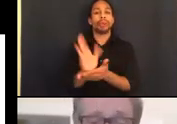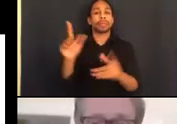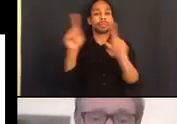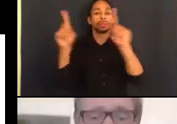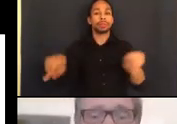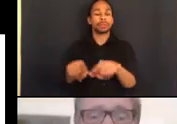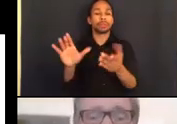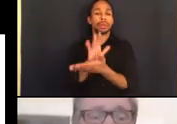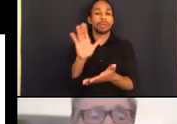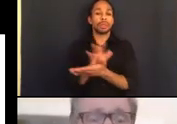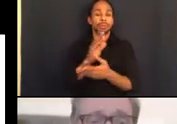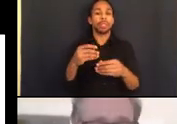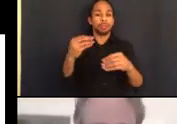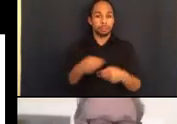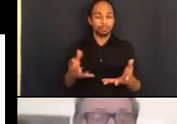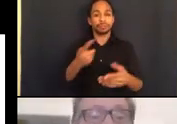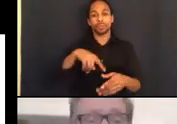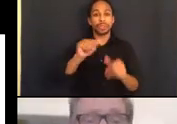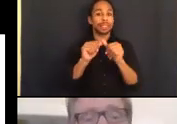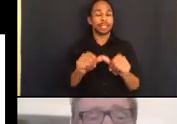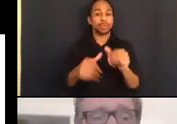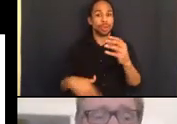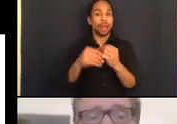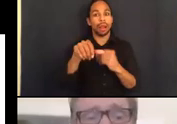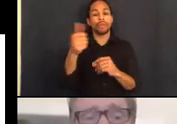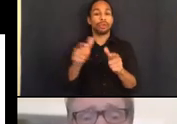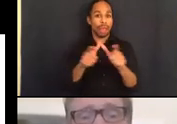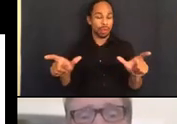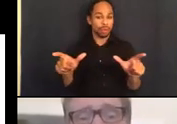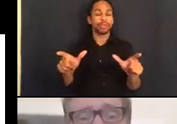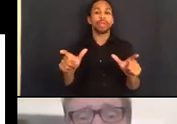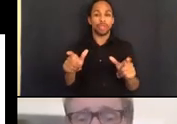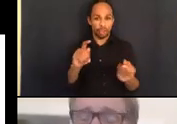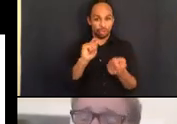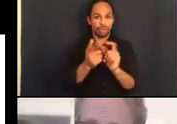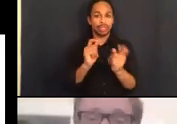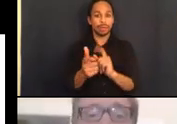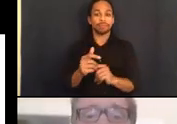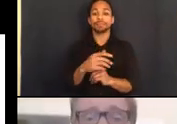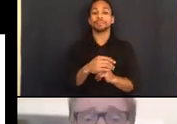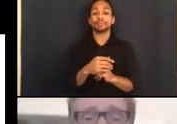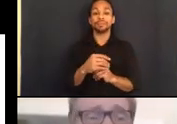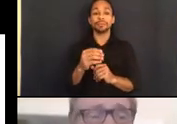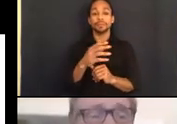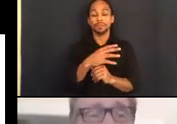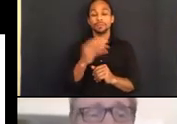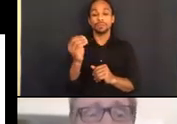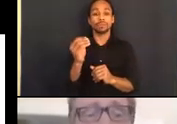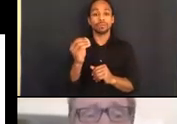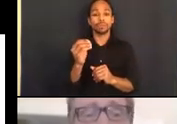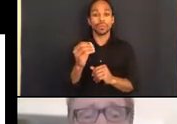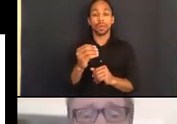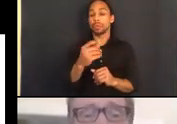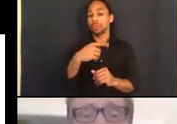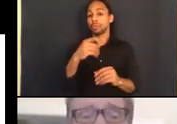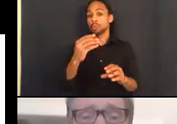We're continuing to add other languages. On April 3rd, DREDF Senior Staff Attorney Sylvia Yee presented as part of a webinar